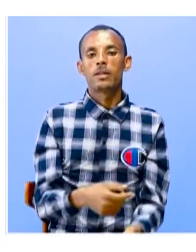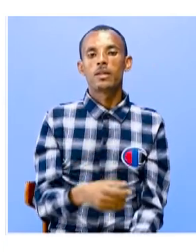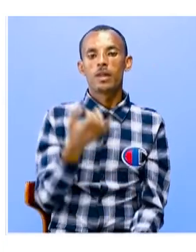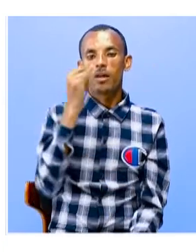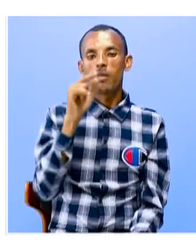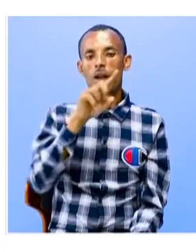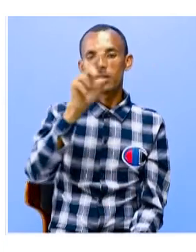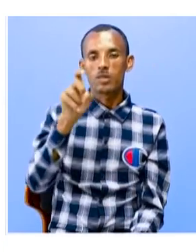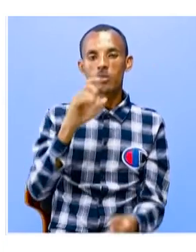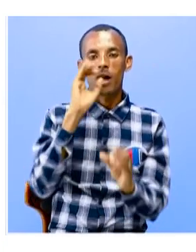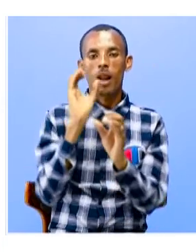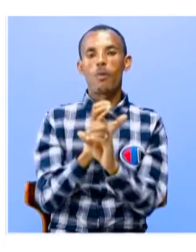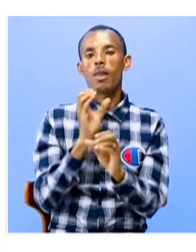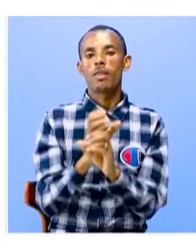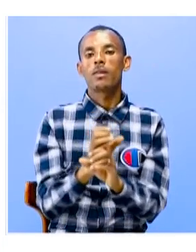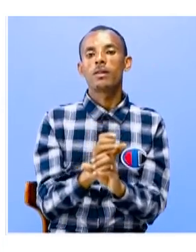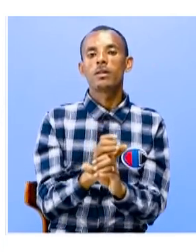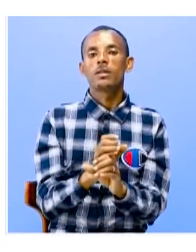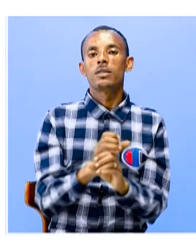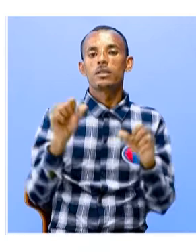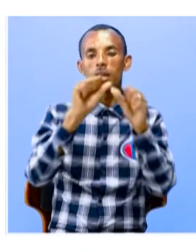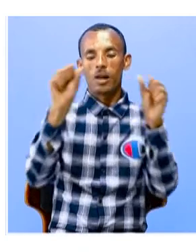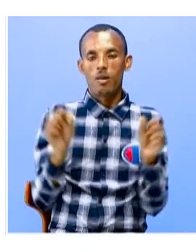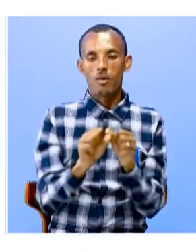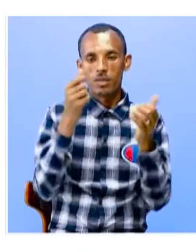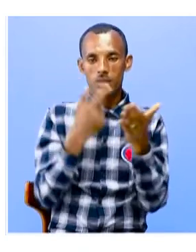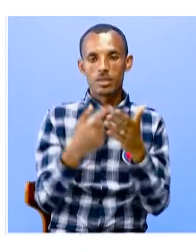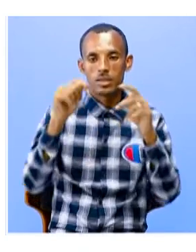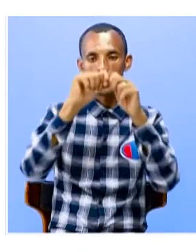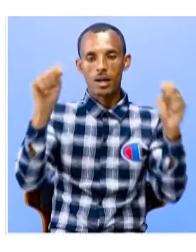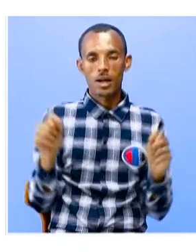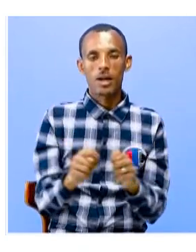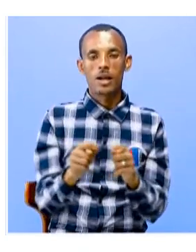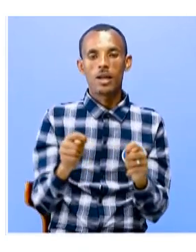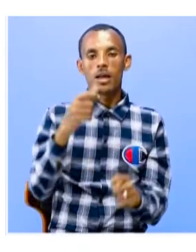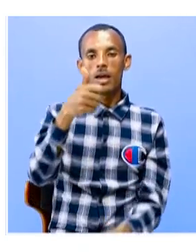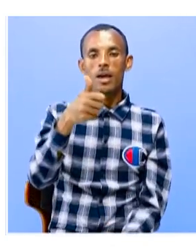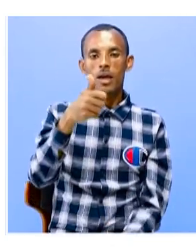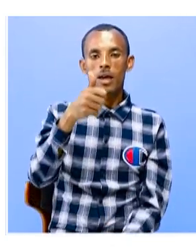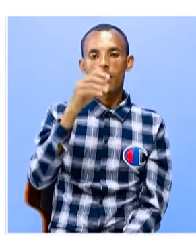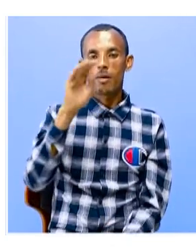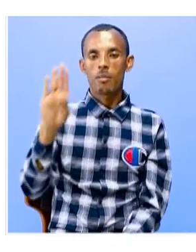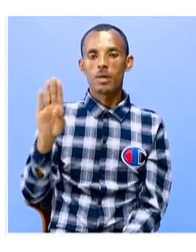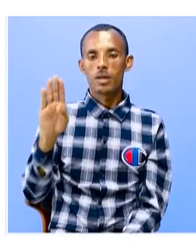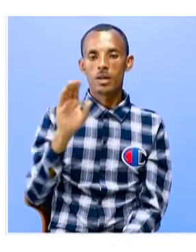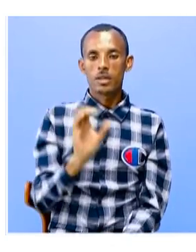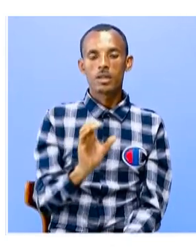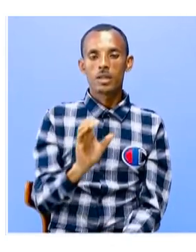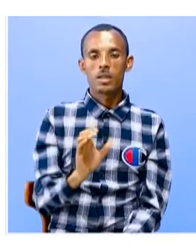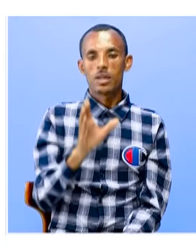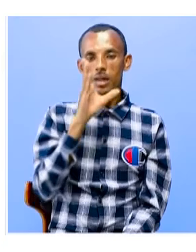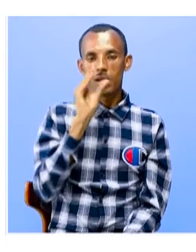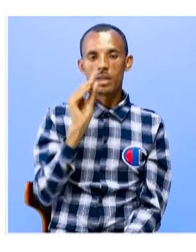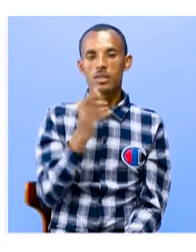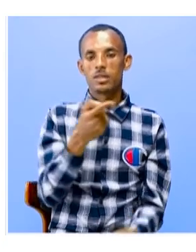you are asked to calculate the area of this triangle A, B, C, and